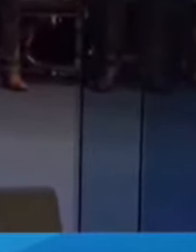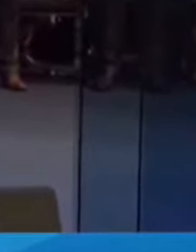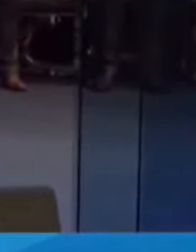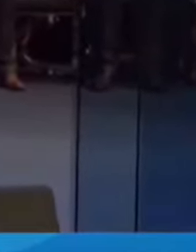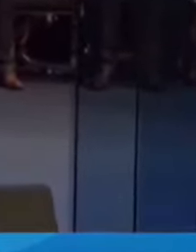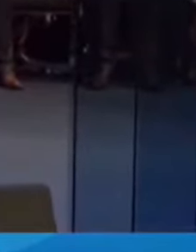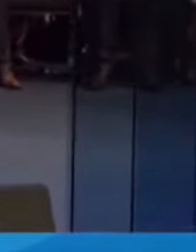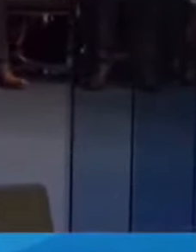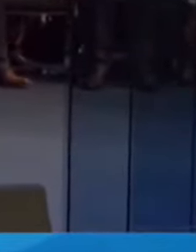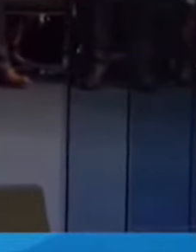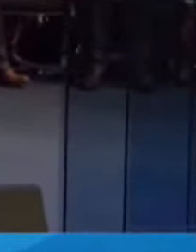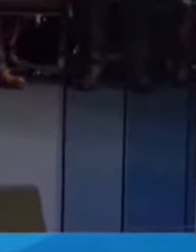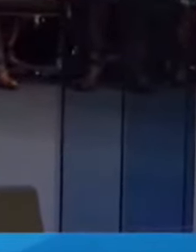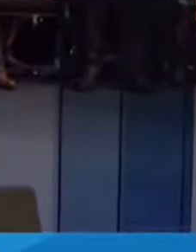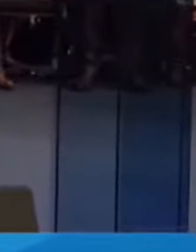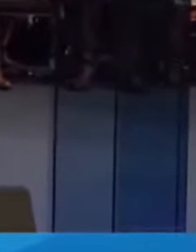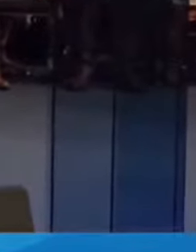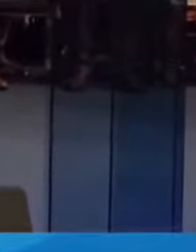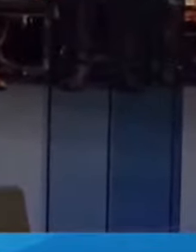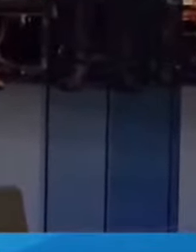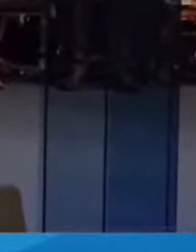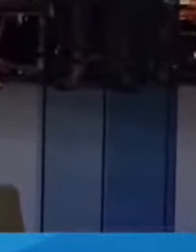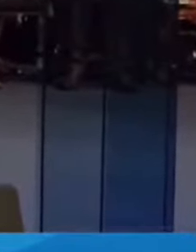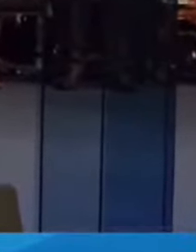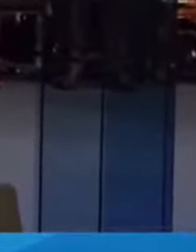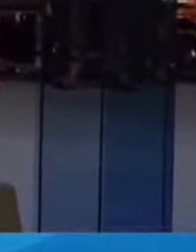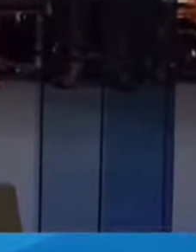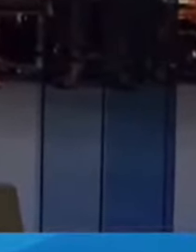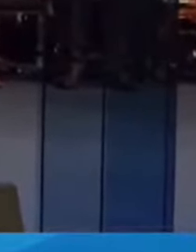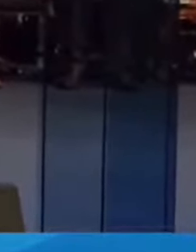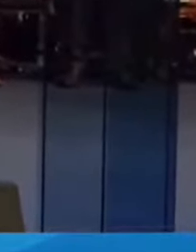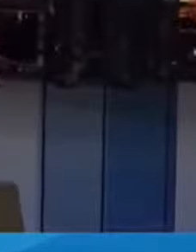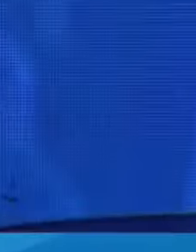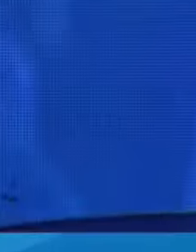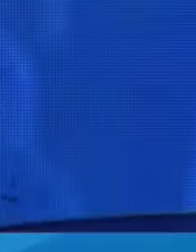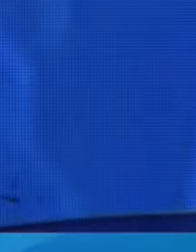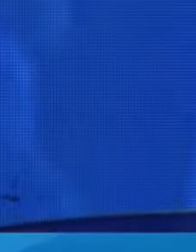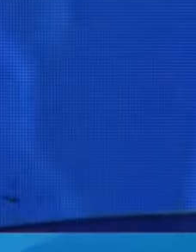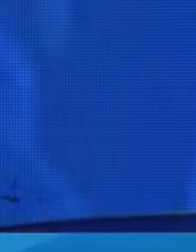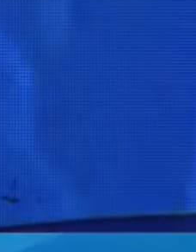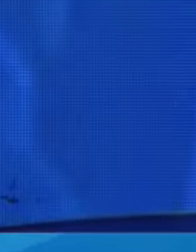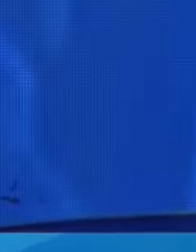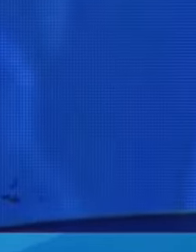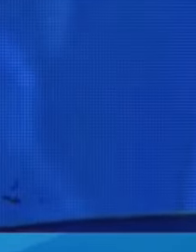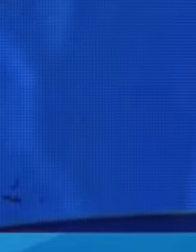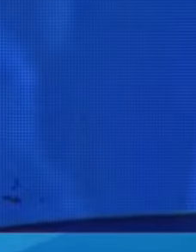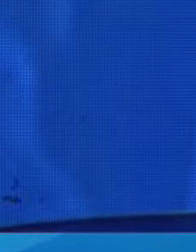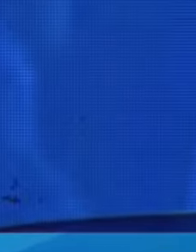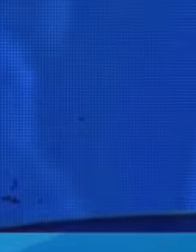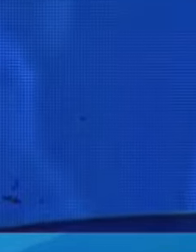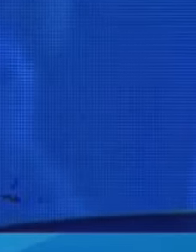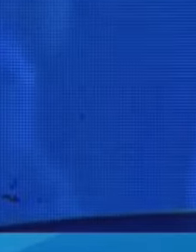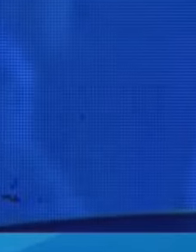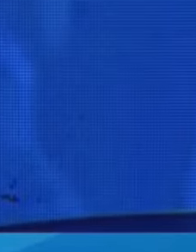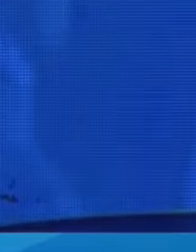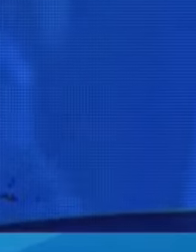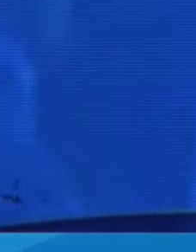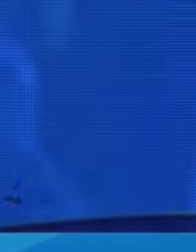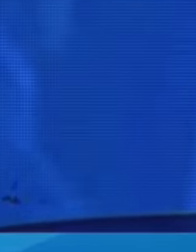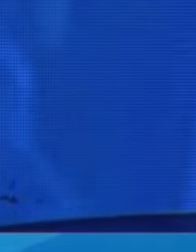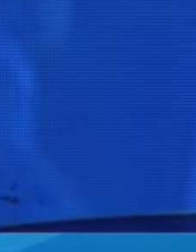keepeth isra neither slumber nor